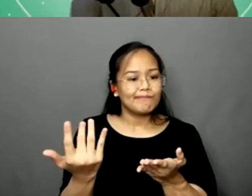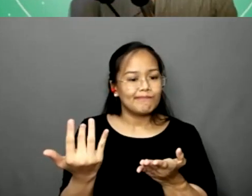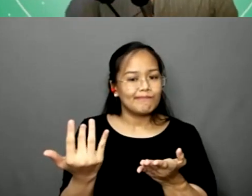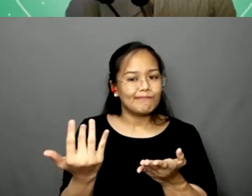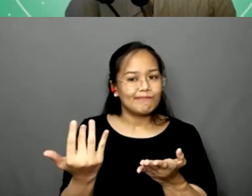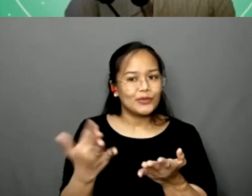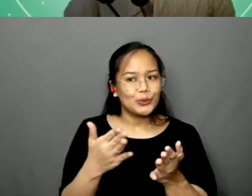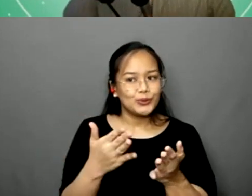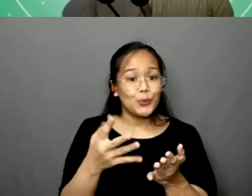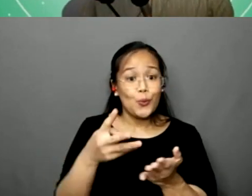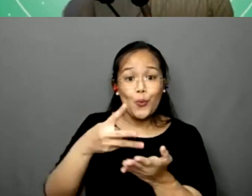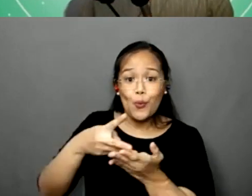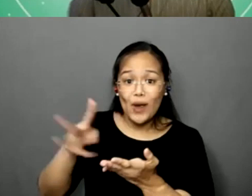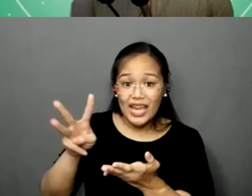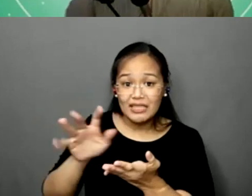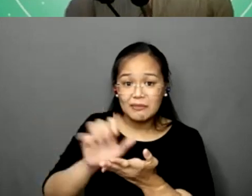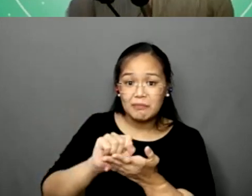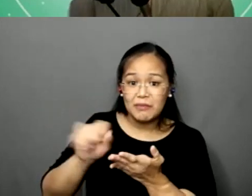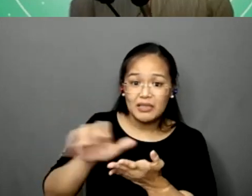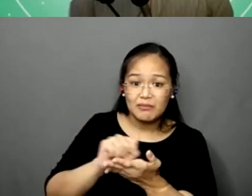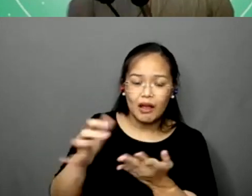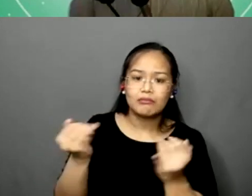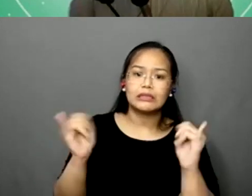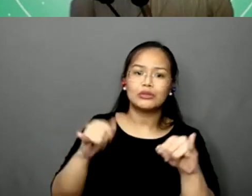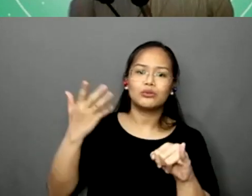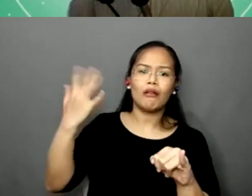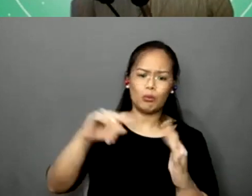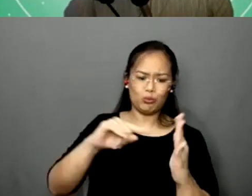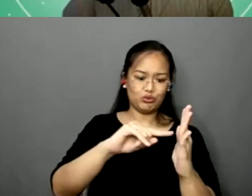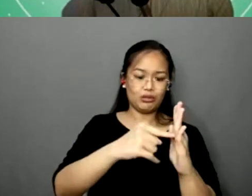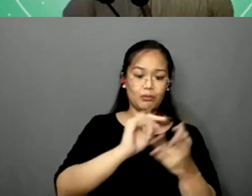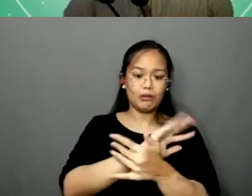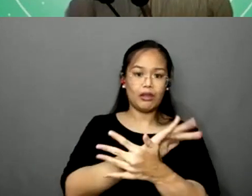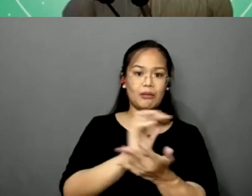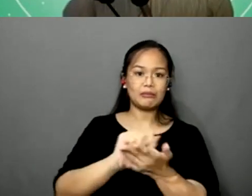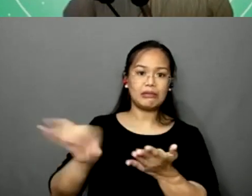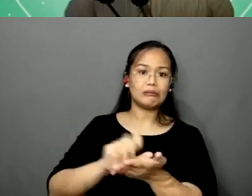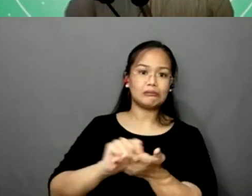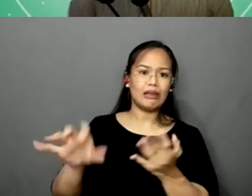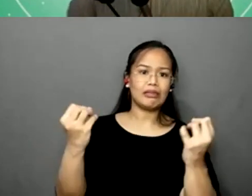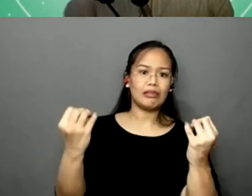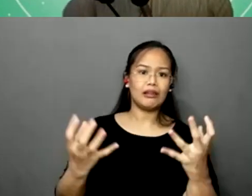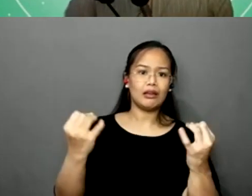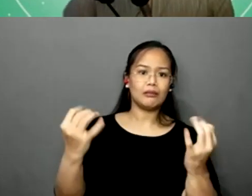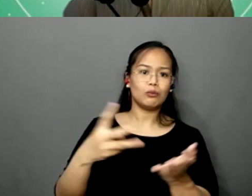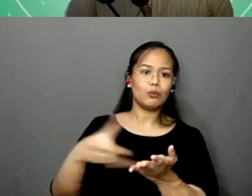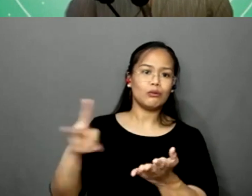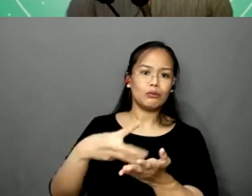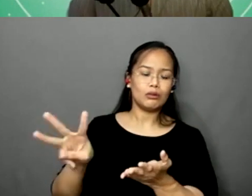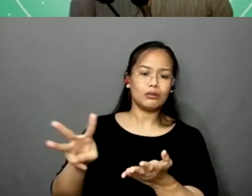waste disposal became a bit of an issue on the onset of the pandemic, meaning the safety of waste disposal as a